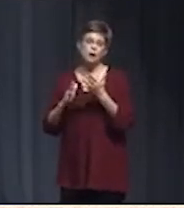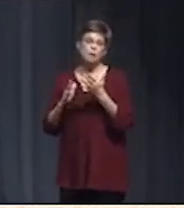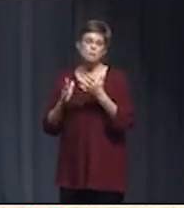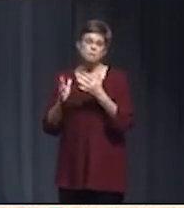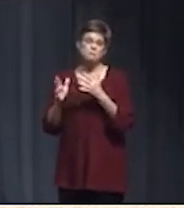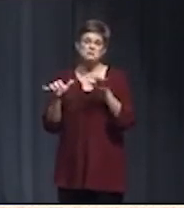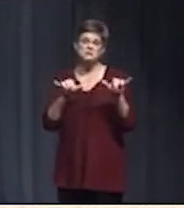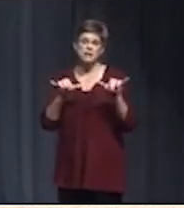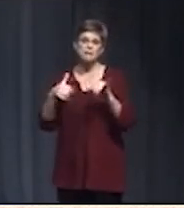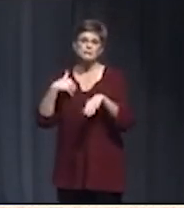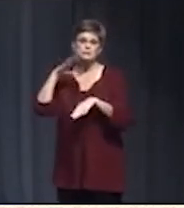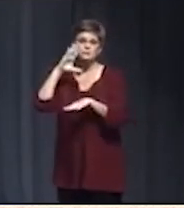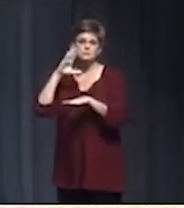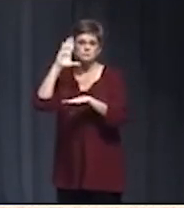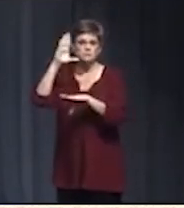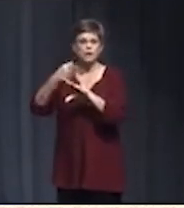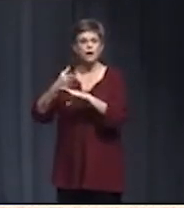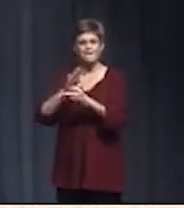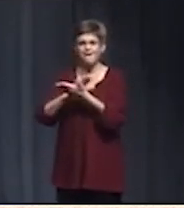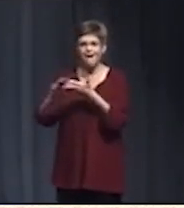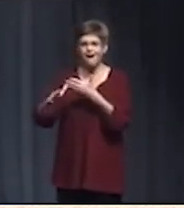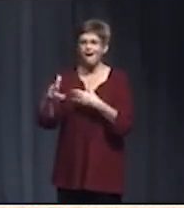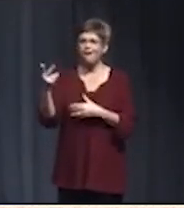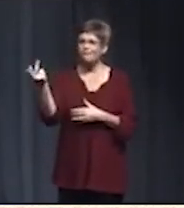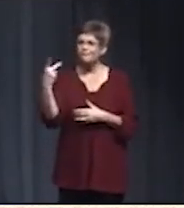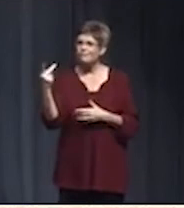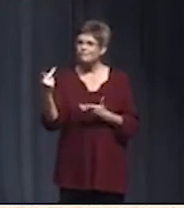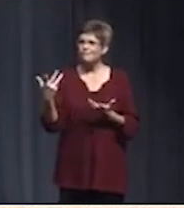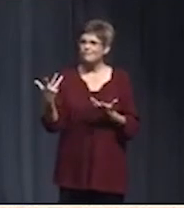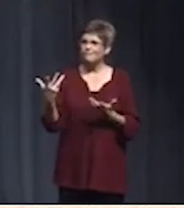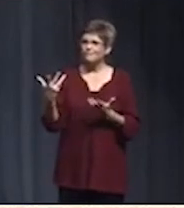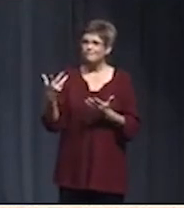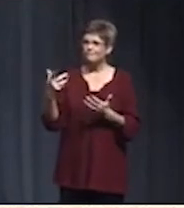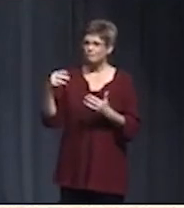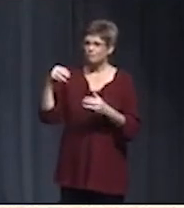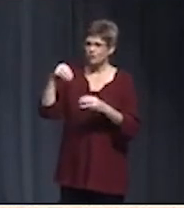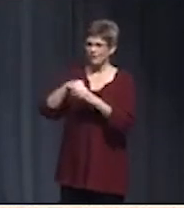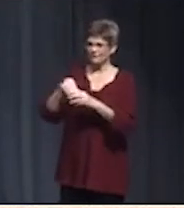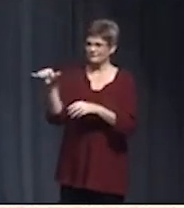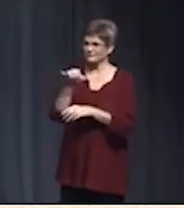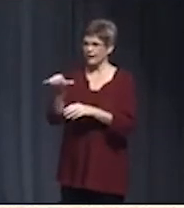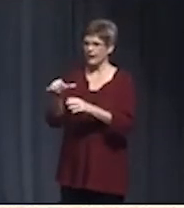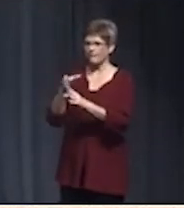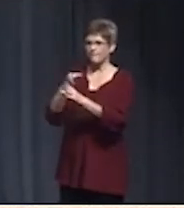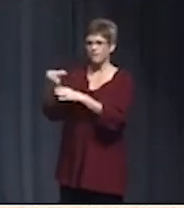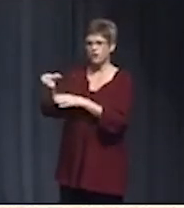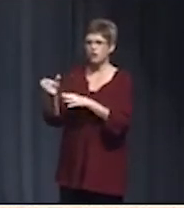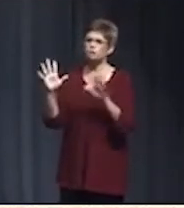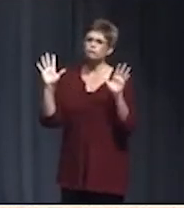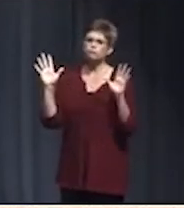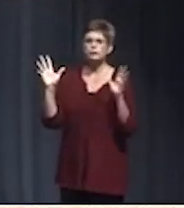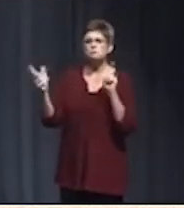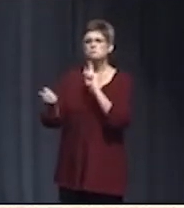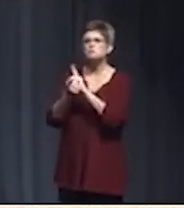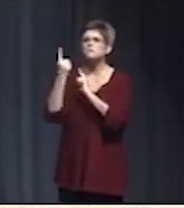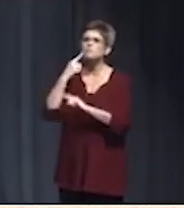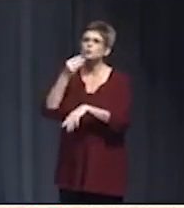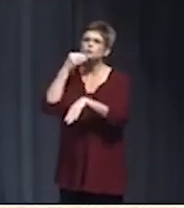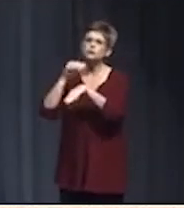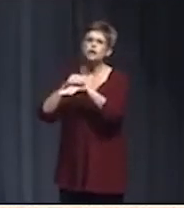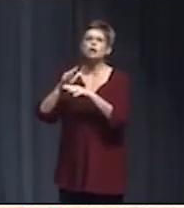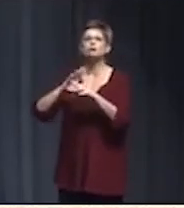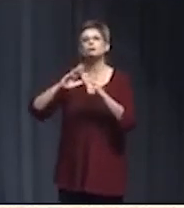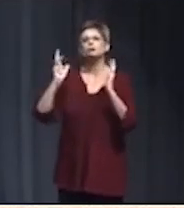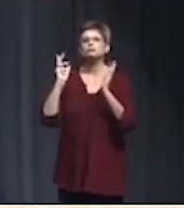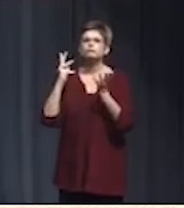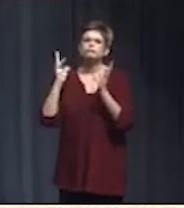son's. And it's nice because he and I both are in this field, and we can get together for dinner or something and chat